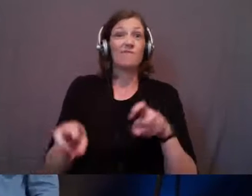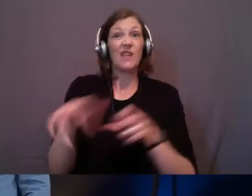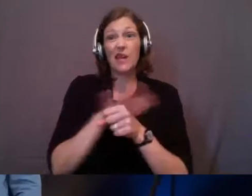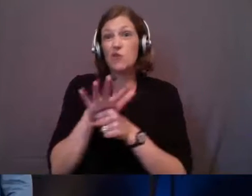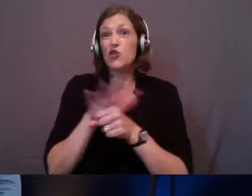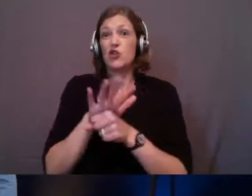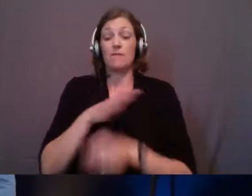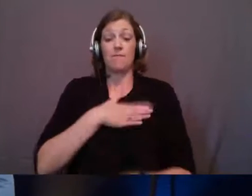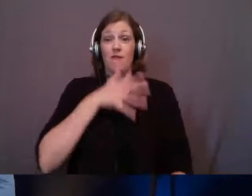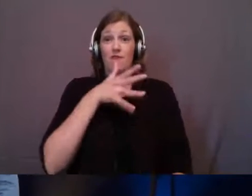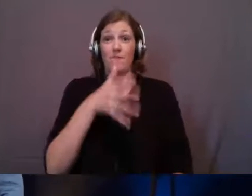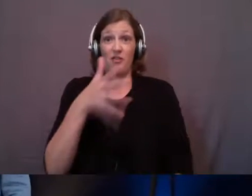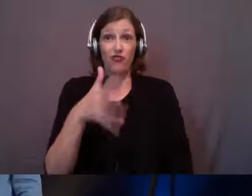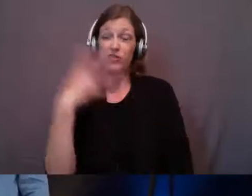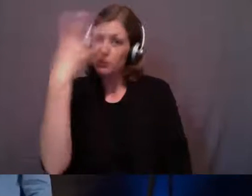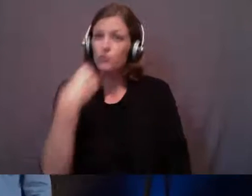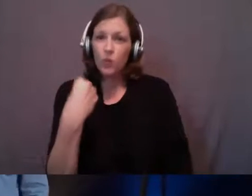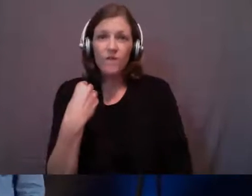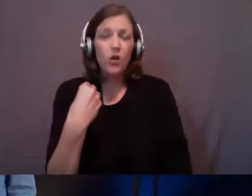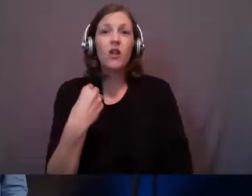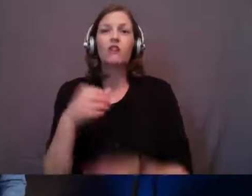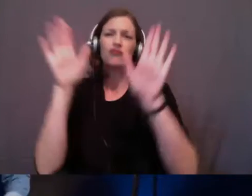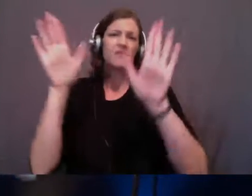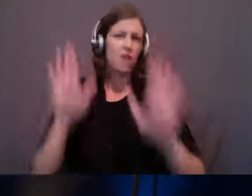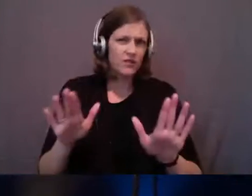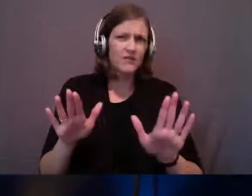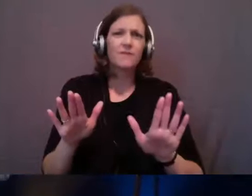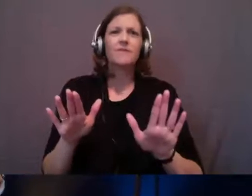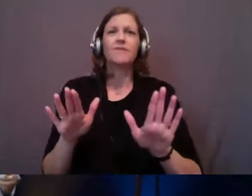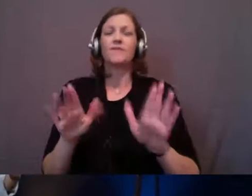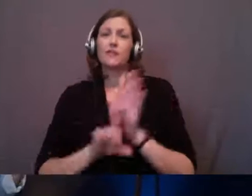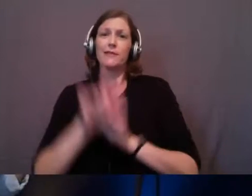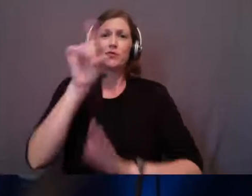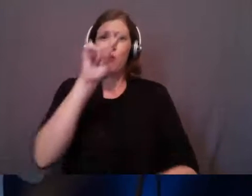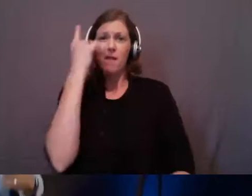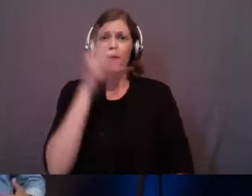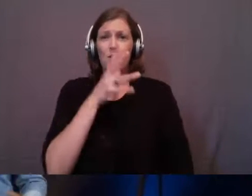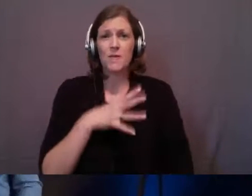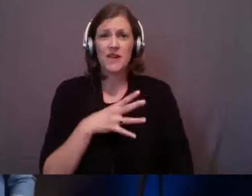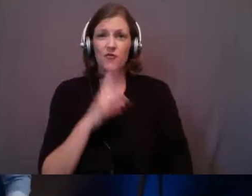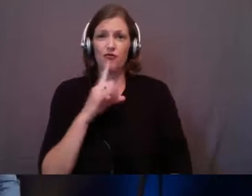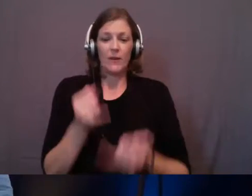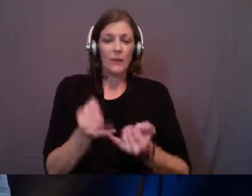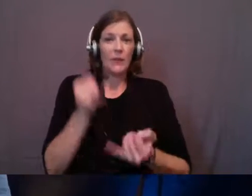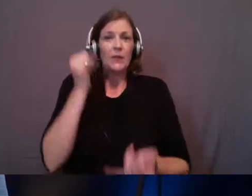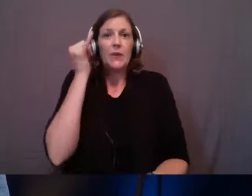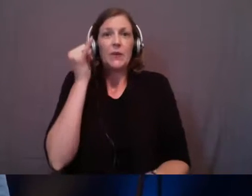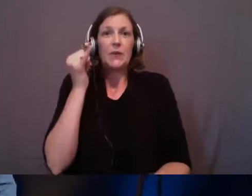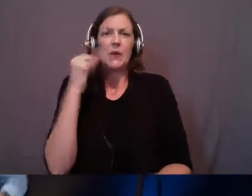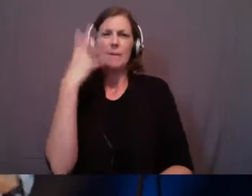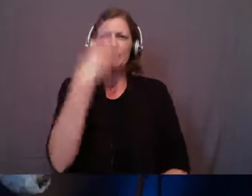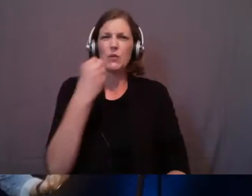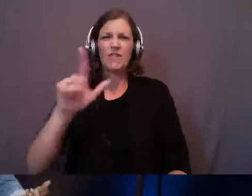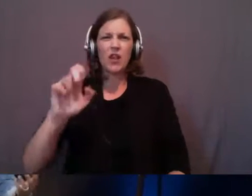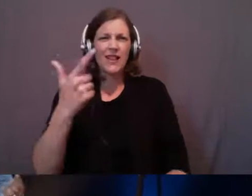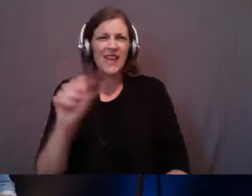grandmother she's beautiful. She's awesome. She's this tall black woman, and she's really slender. She's got beautiful legs because